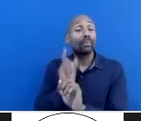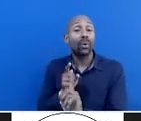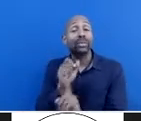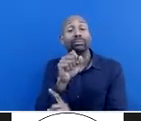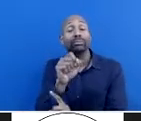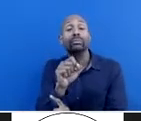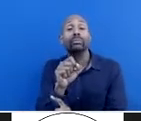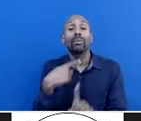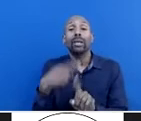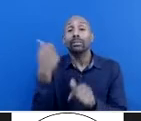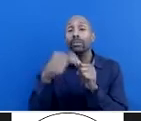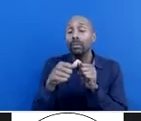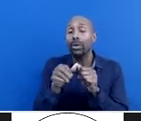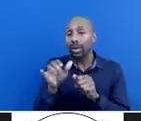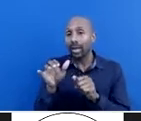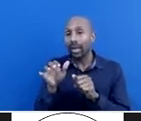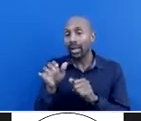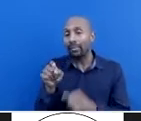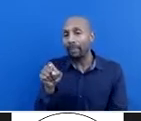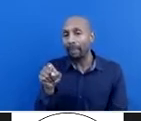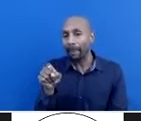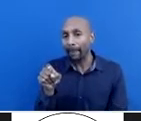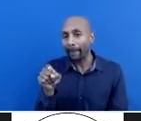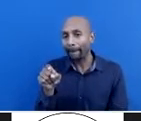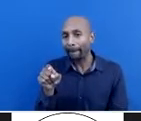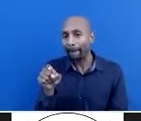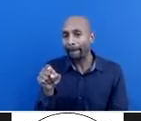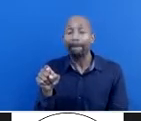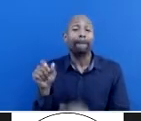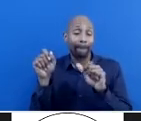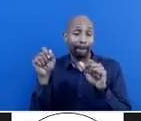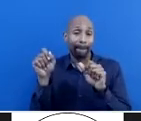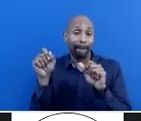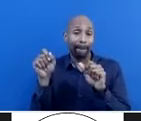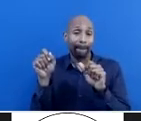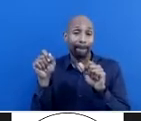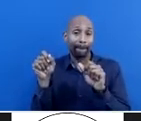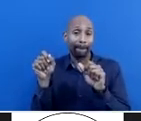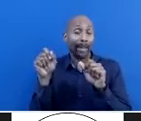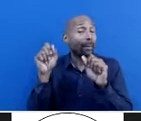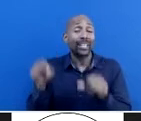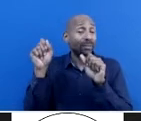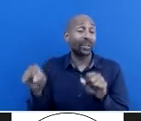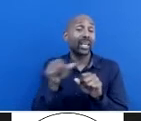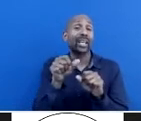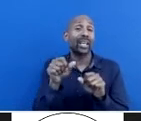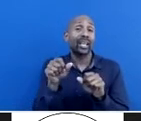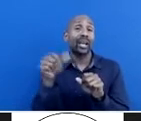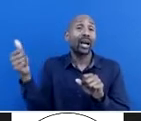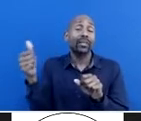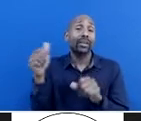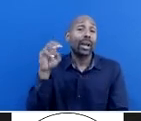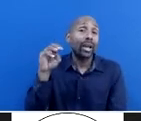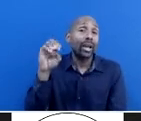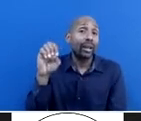a reminder that there could be and were other metaphysics and